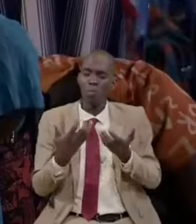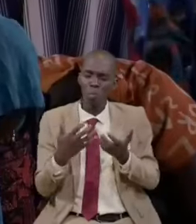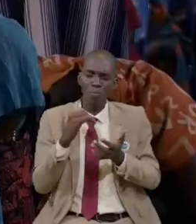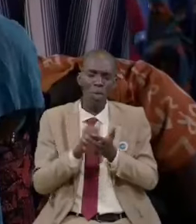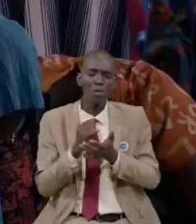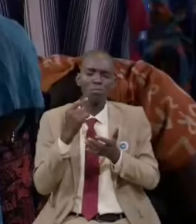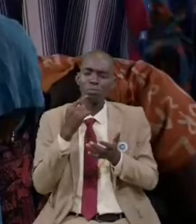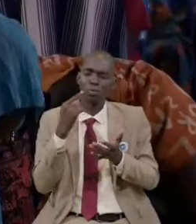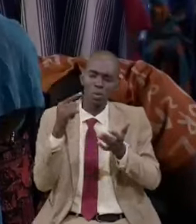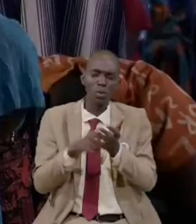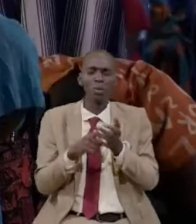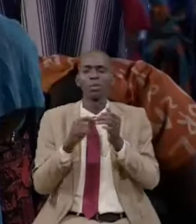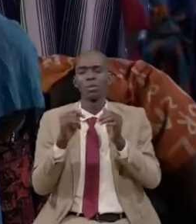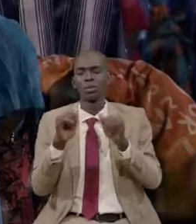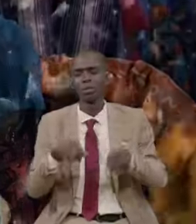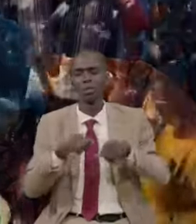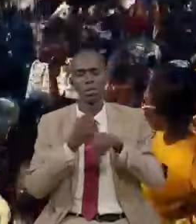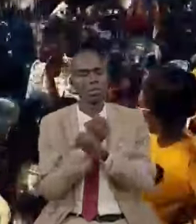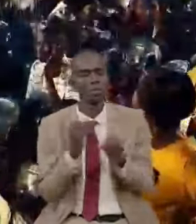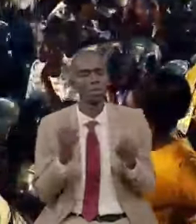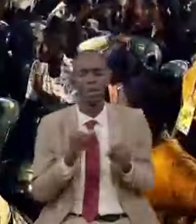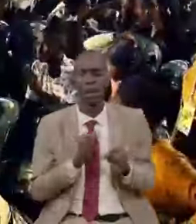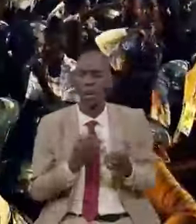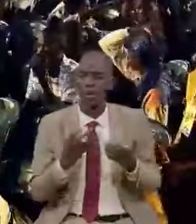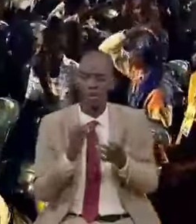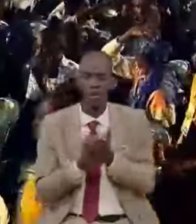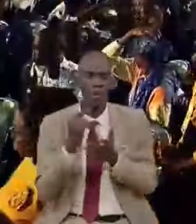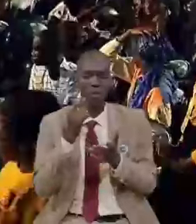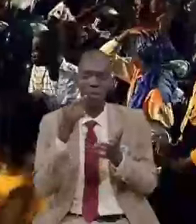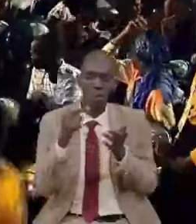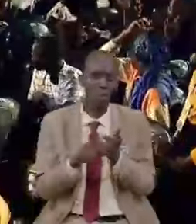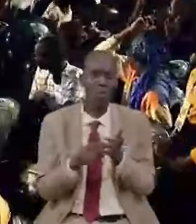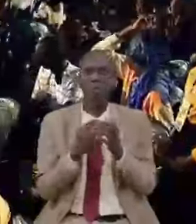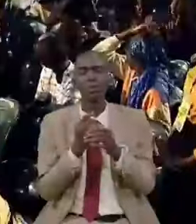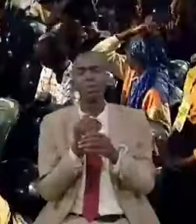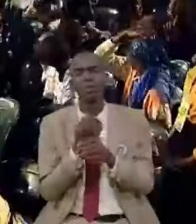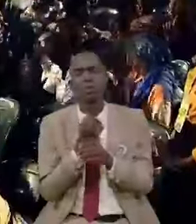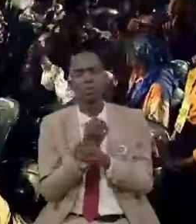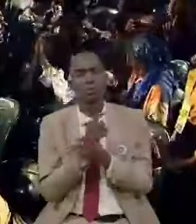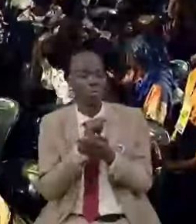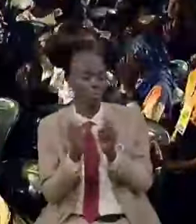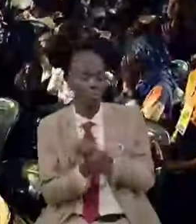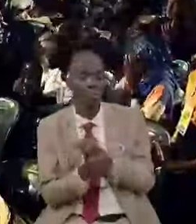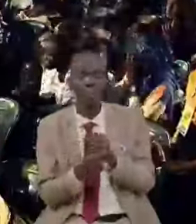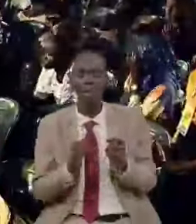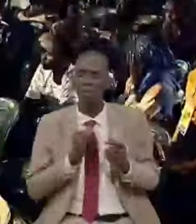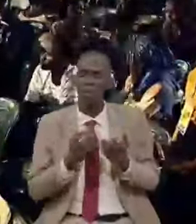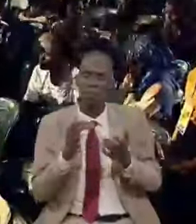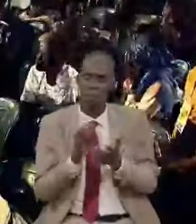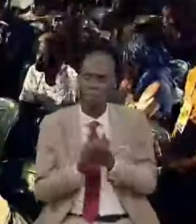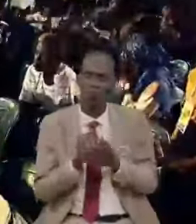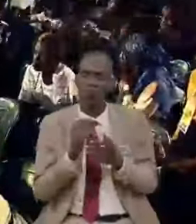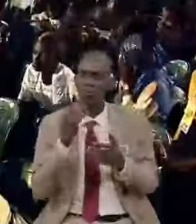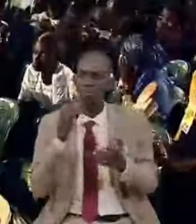that notable transformation, that notable restoration. Tell the